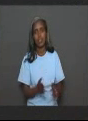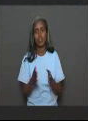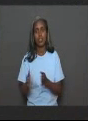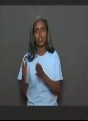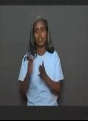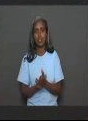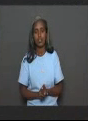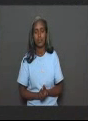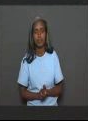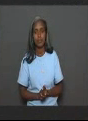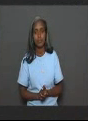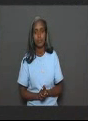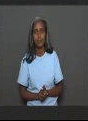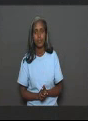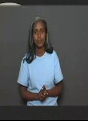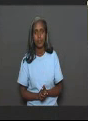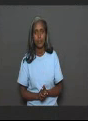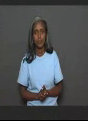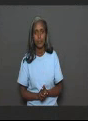Students, let's get ready.